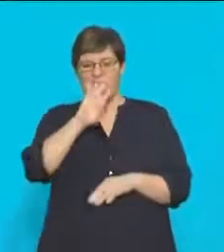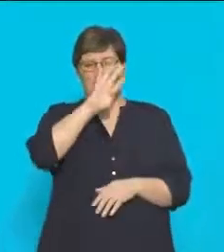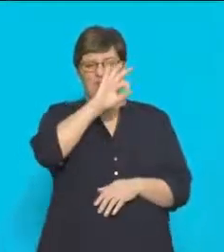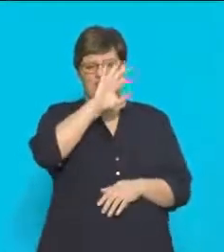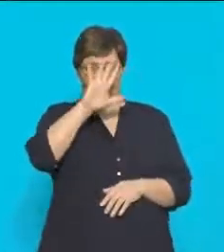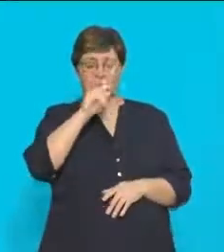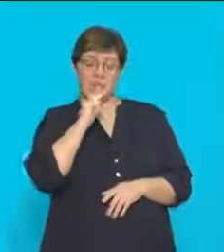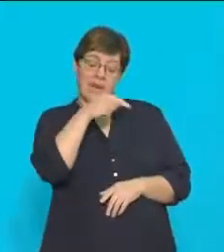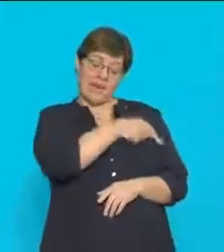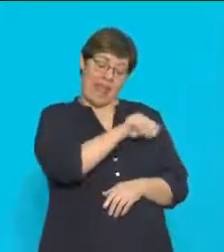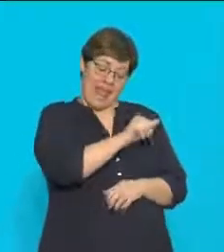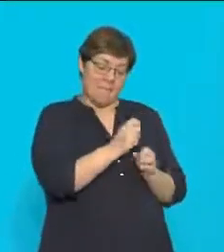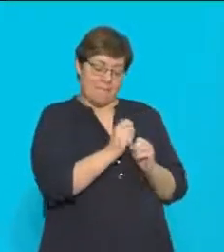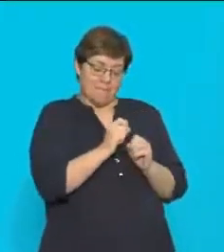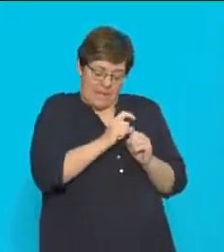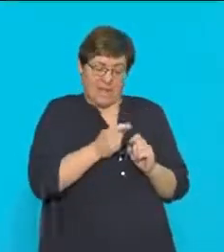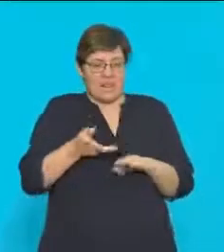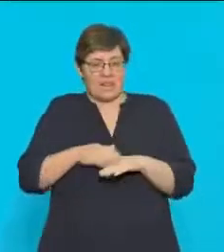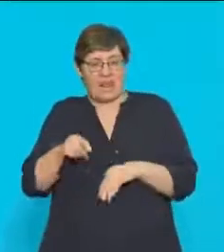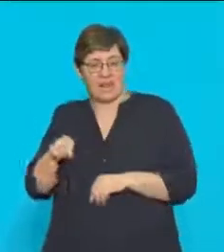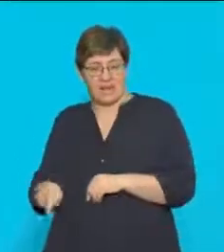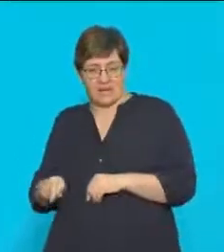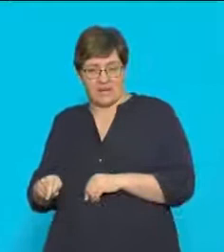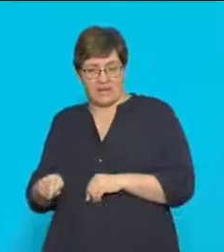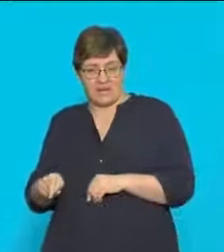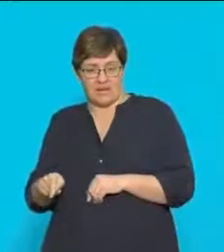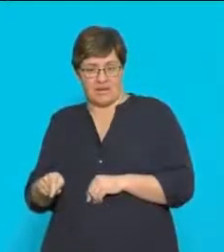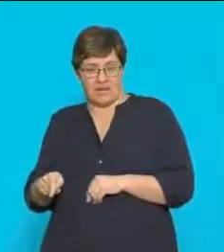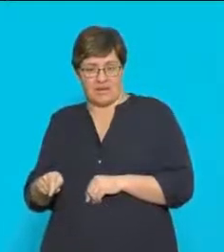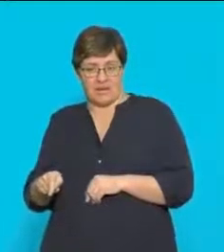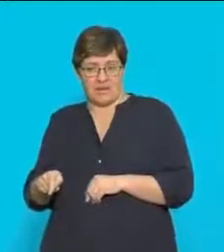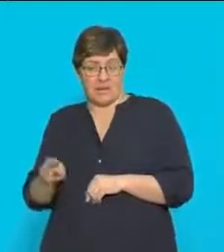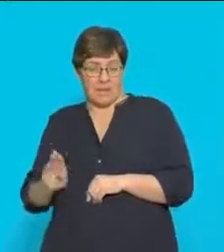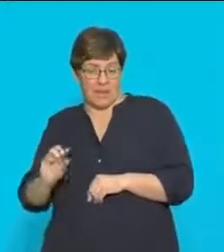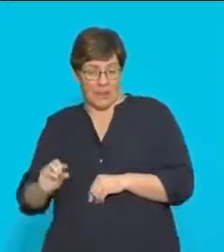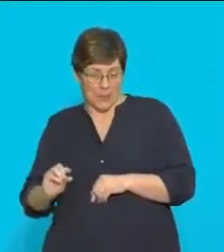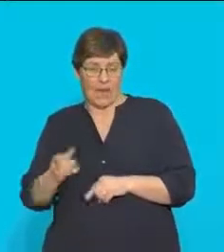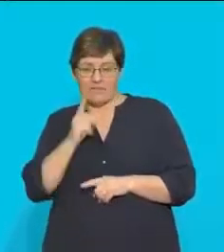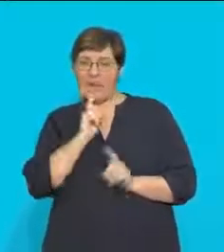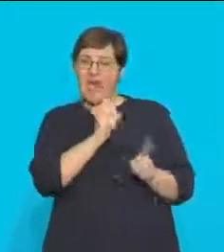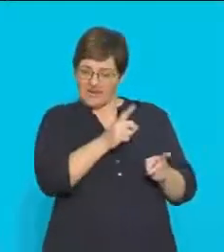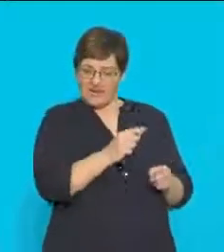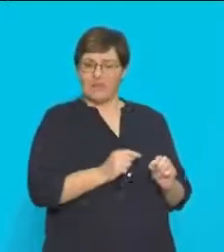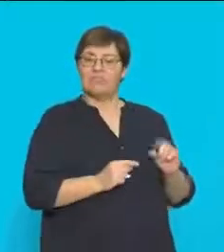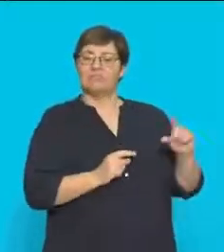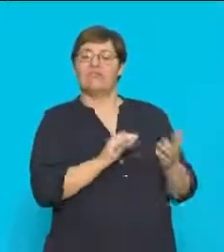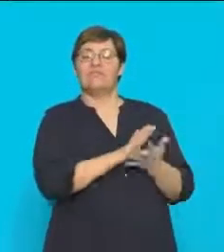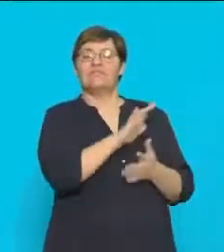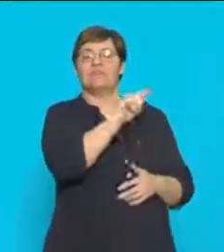answer for A to be slightly bigger than 14. And if you look clearly at our answer, we've got